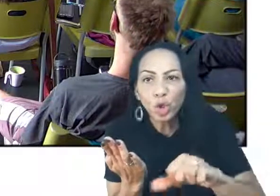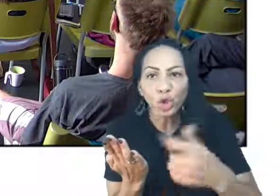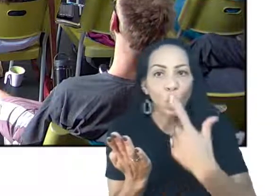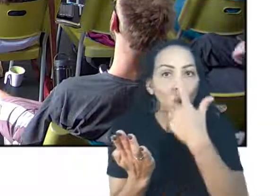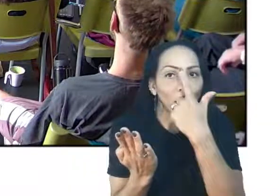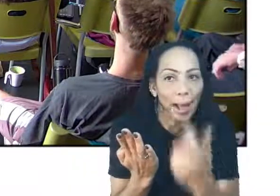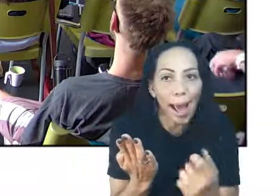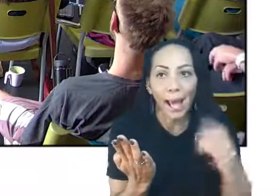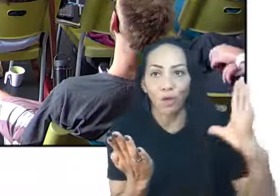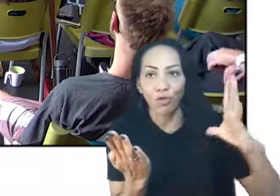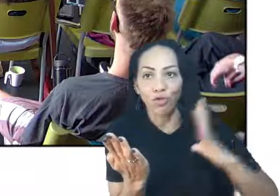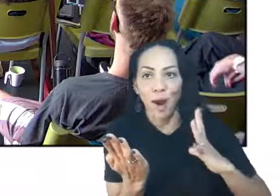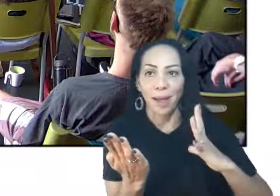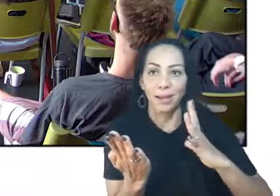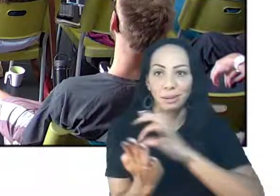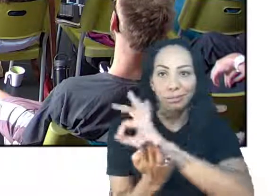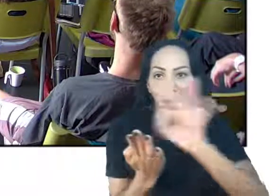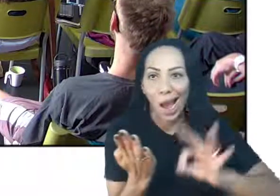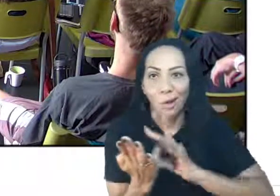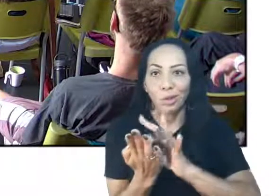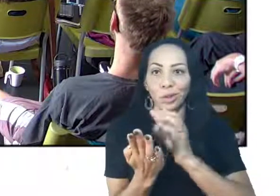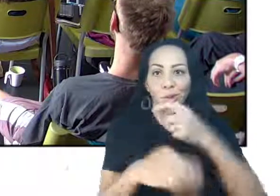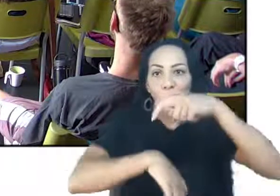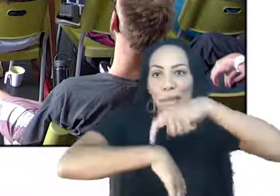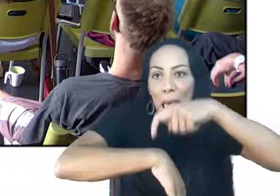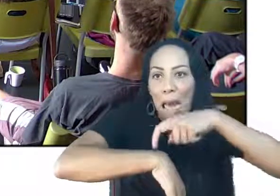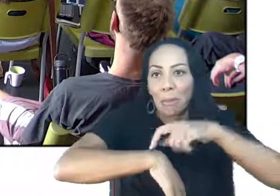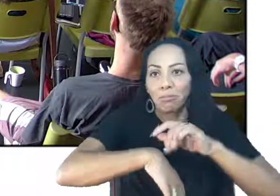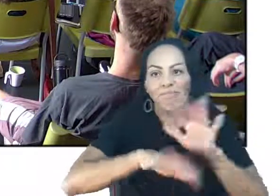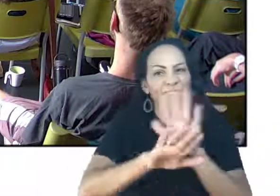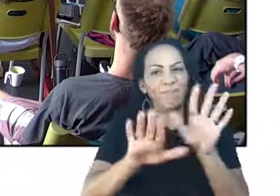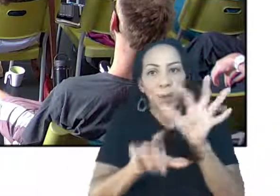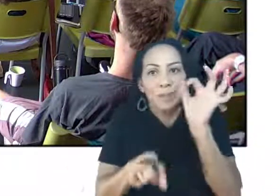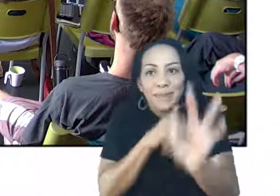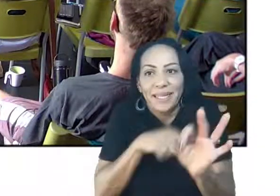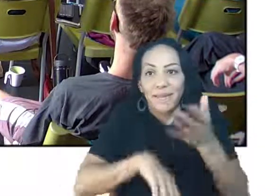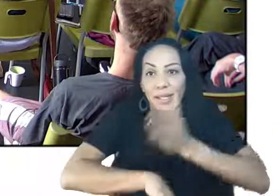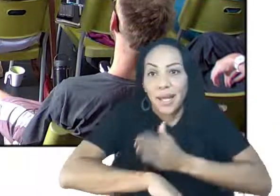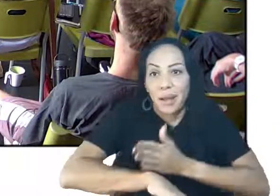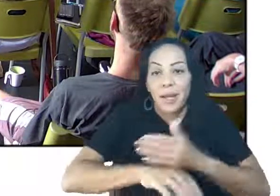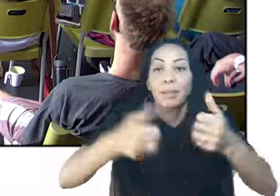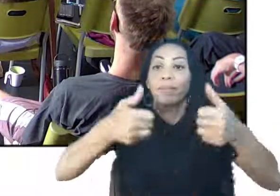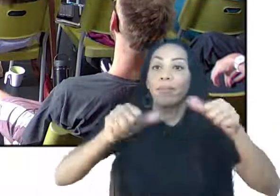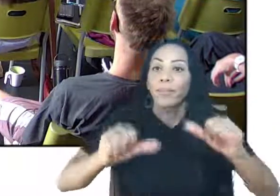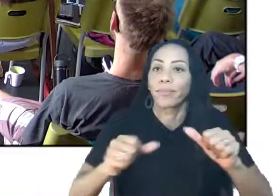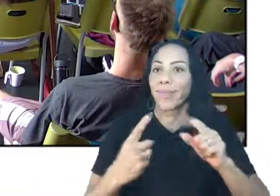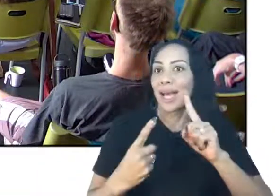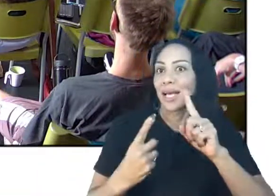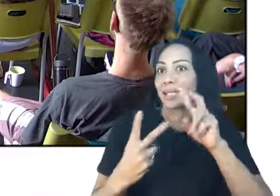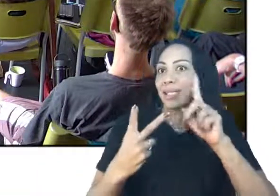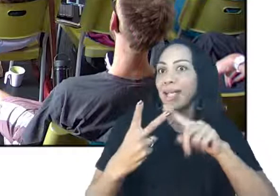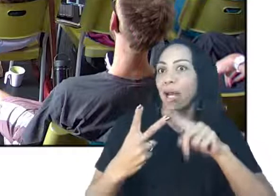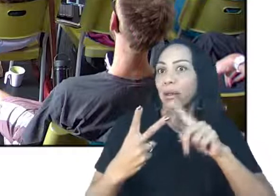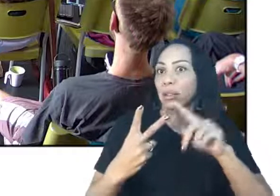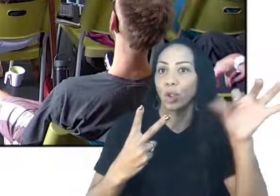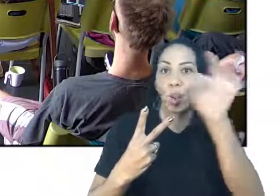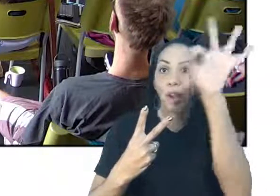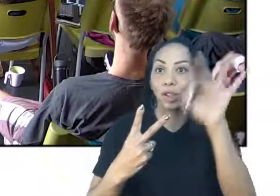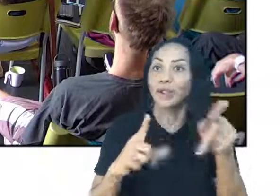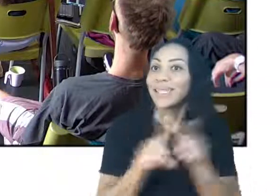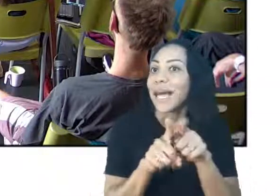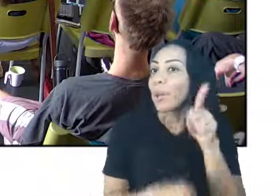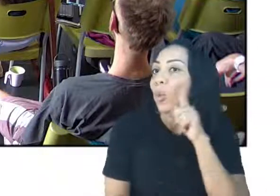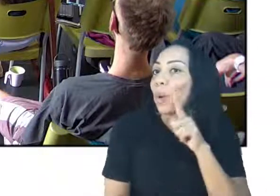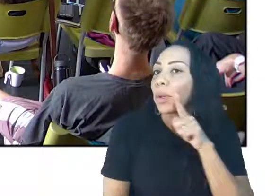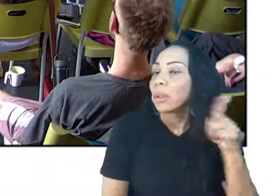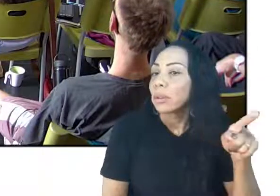for. I don't know specific timings. And also, just want to ask, so there you've made